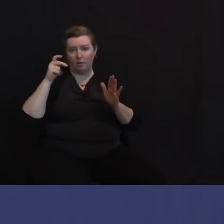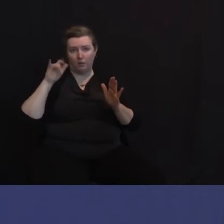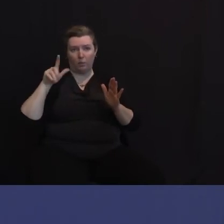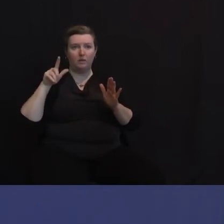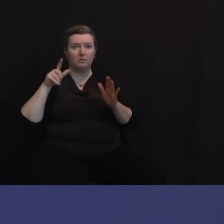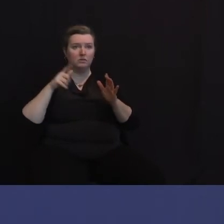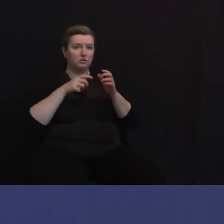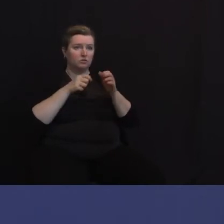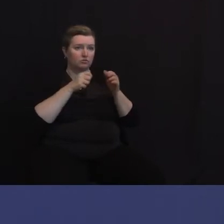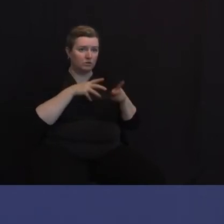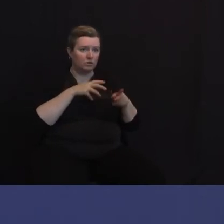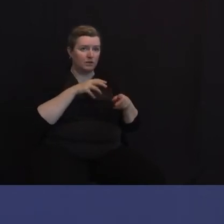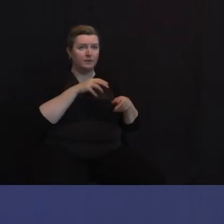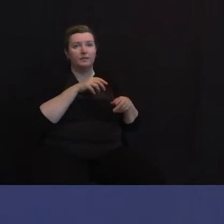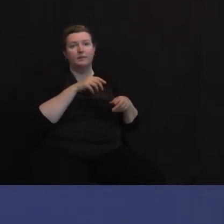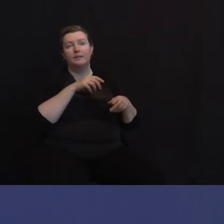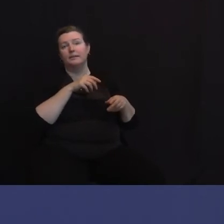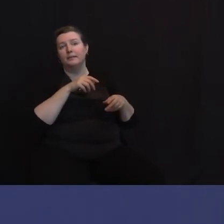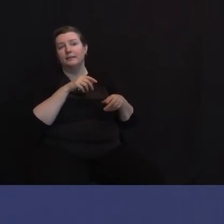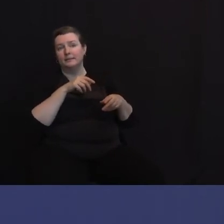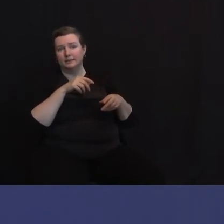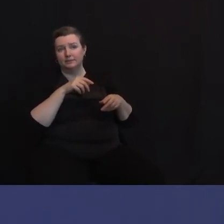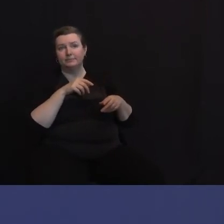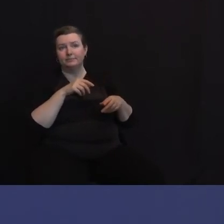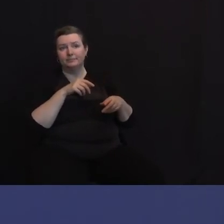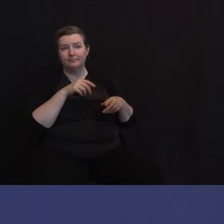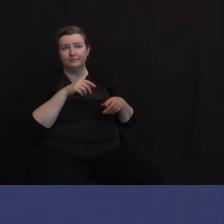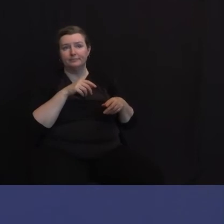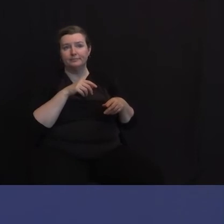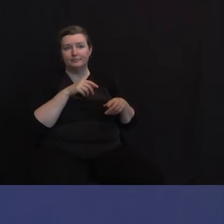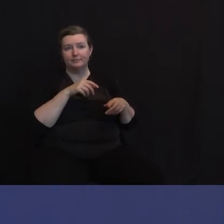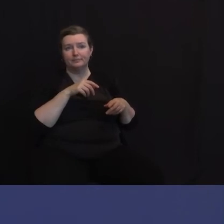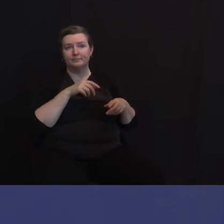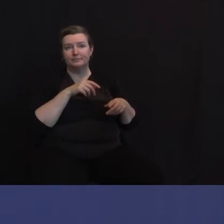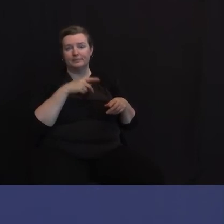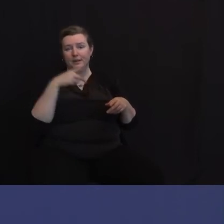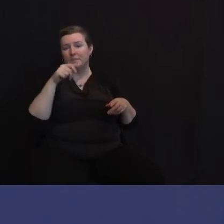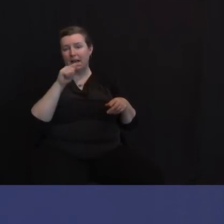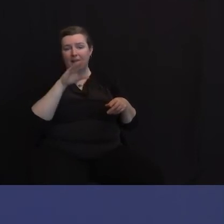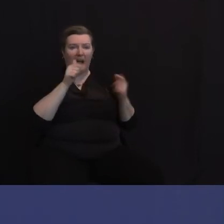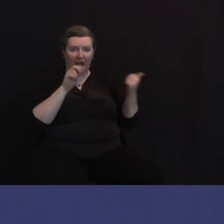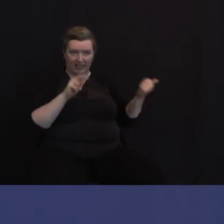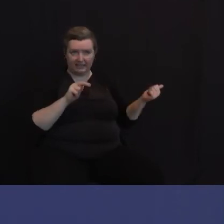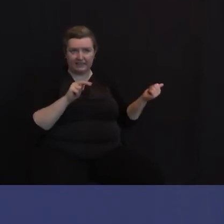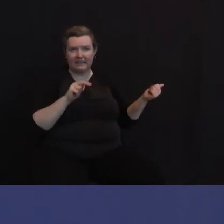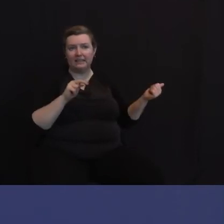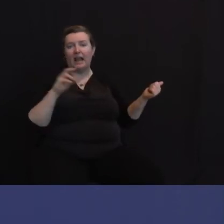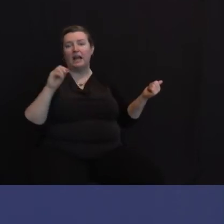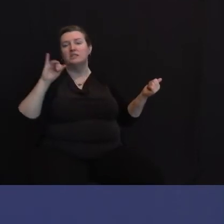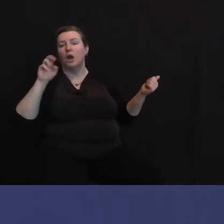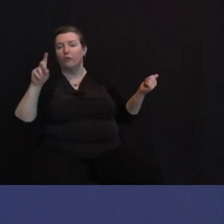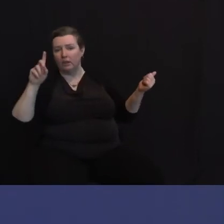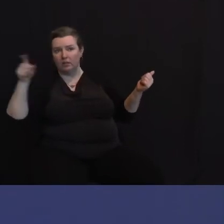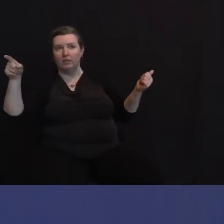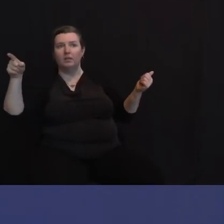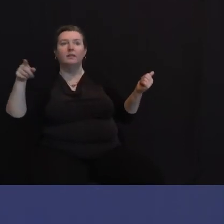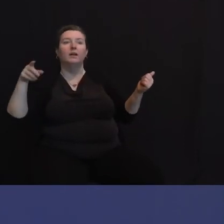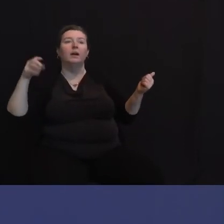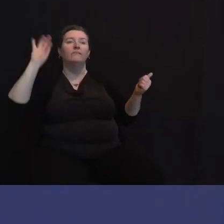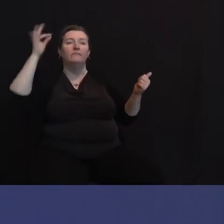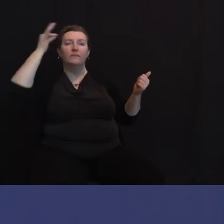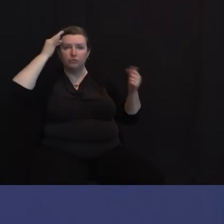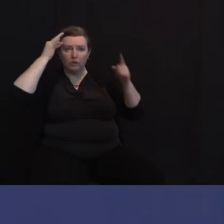Colonel Callahan and our entire leadership team, the Attorney General, our federal partners are all, as you